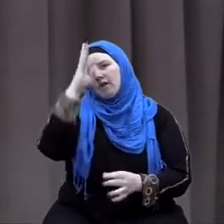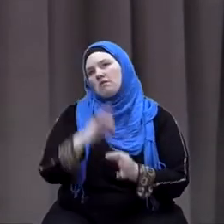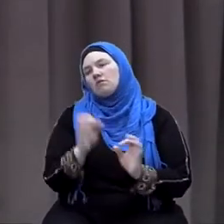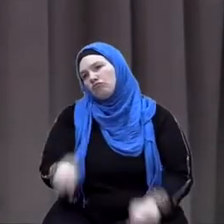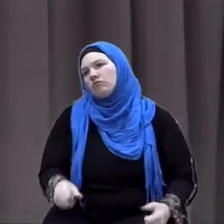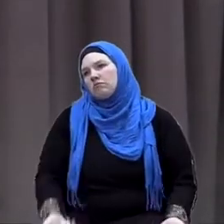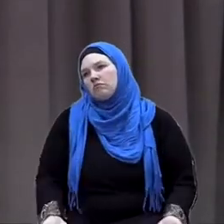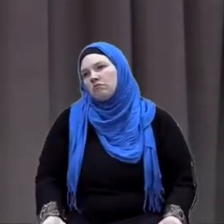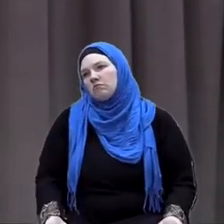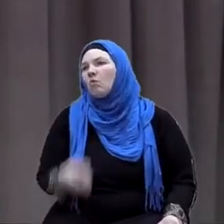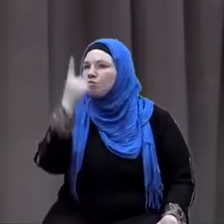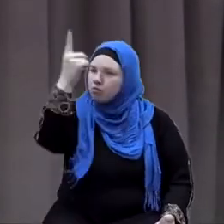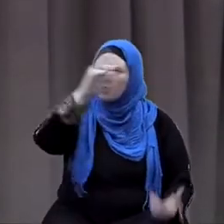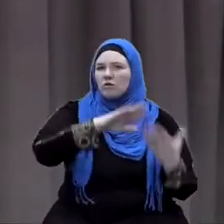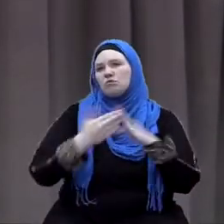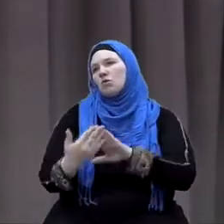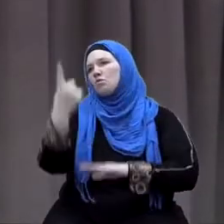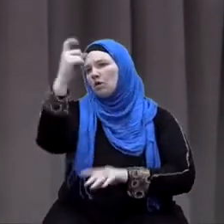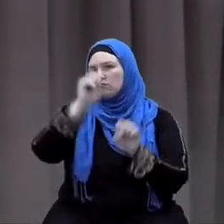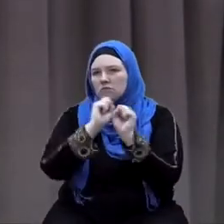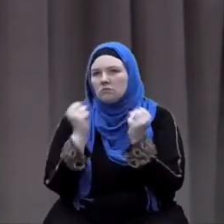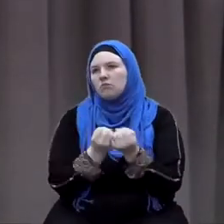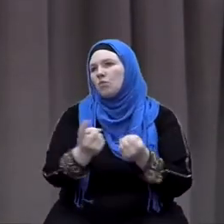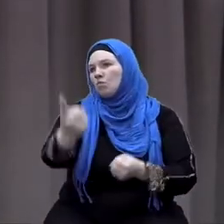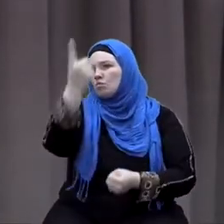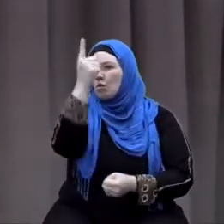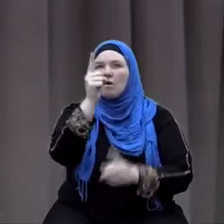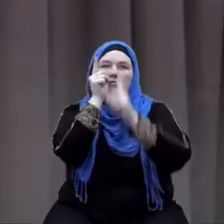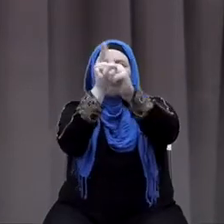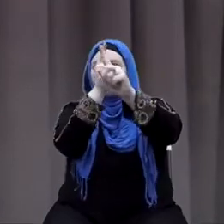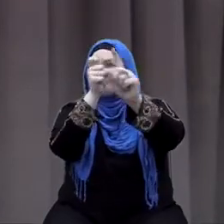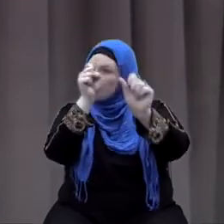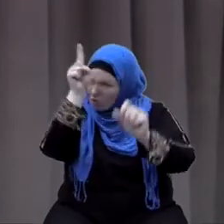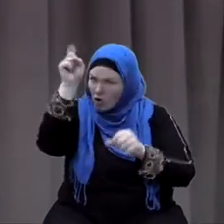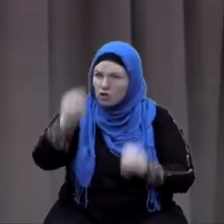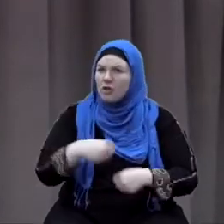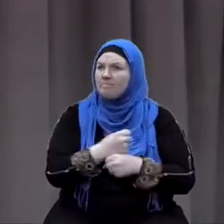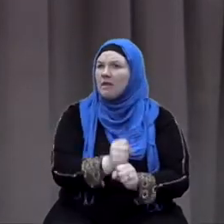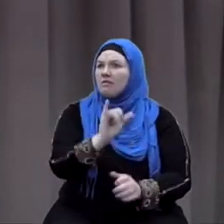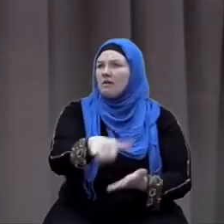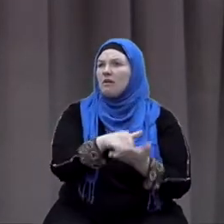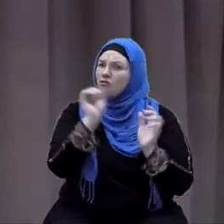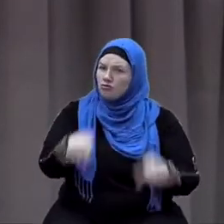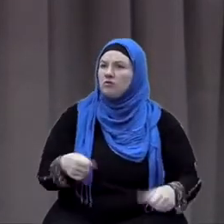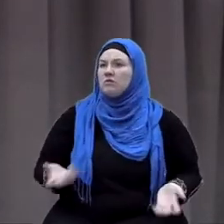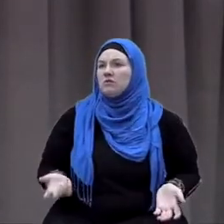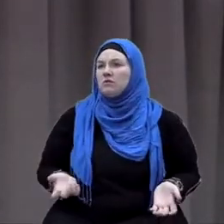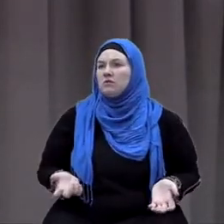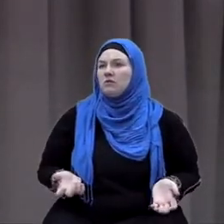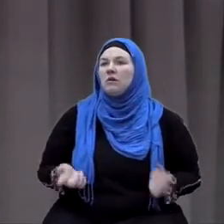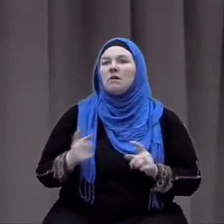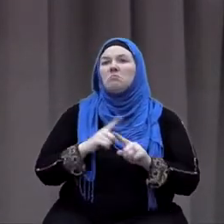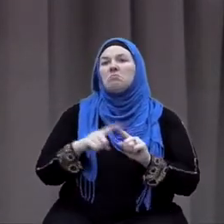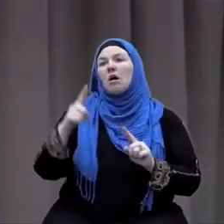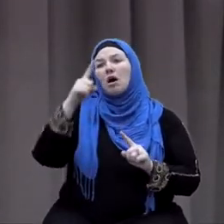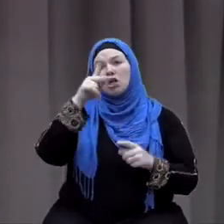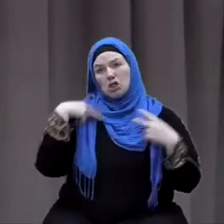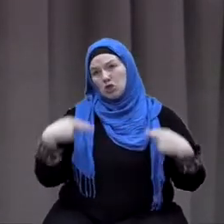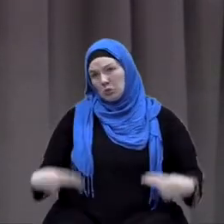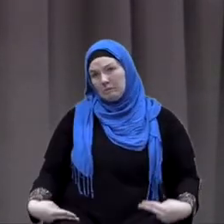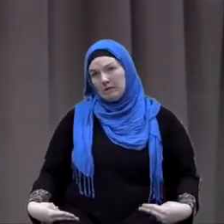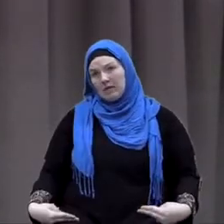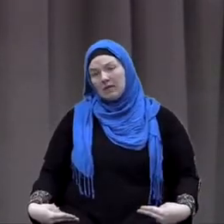one community, one society, one direction. But because of who they are,